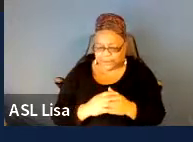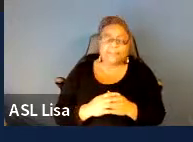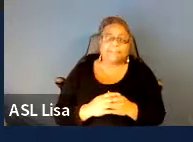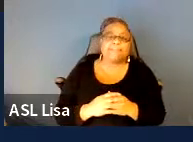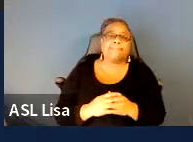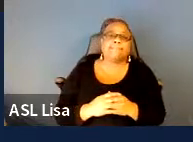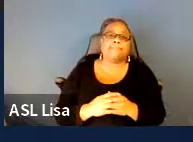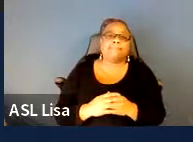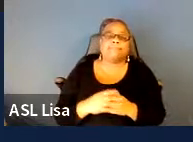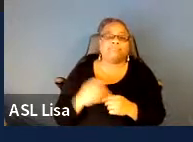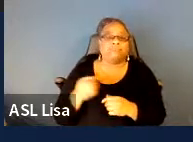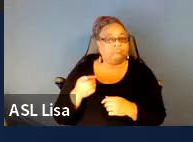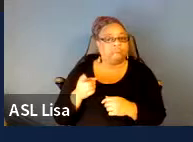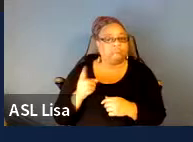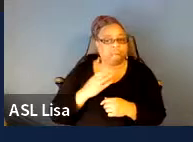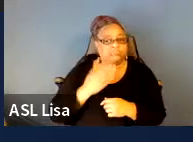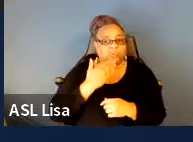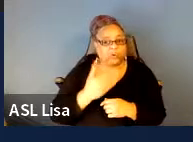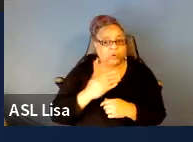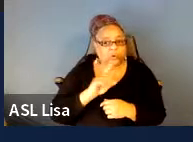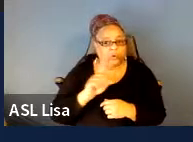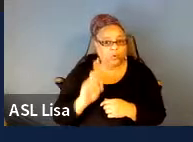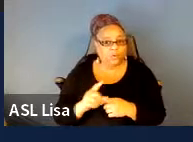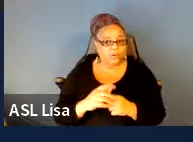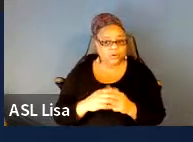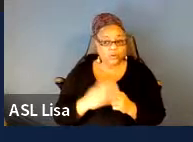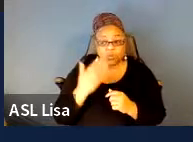This is always a really good question because